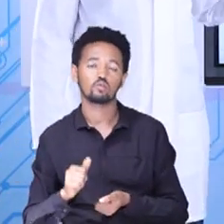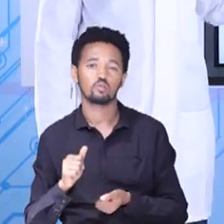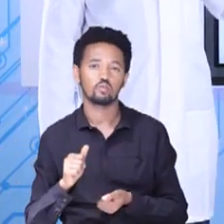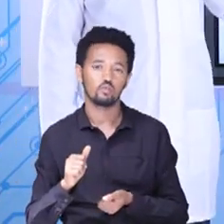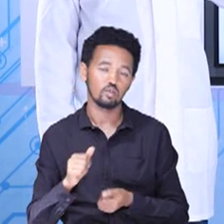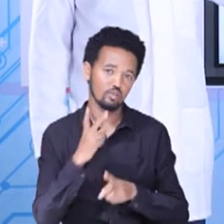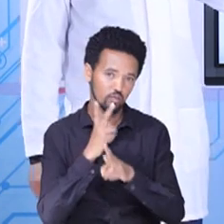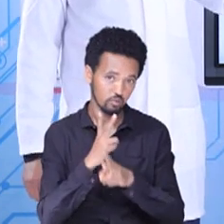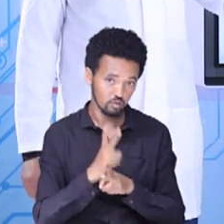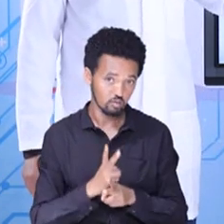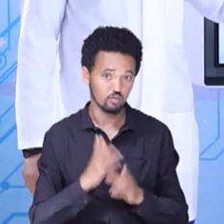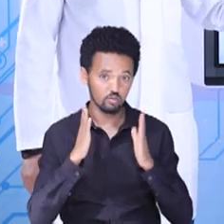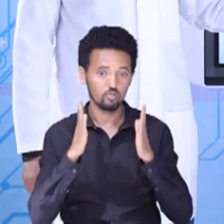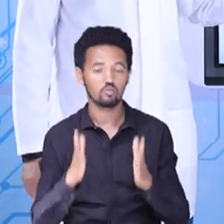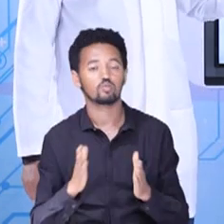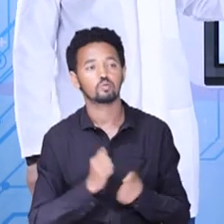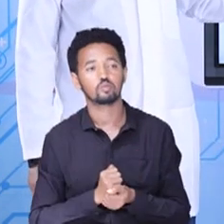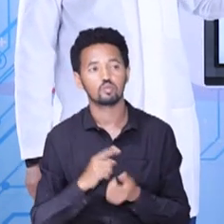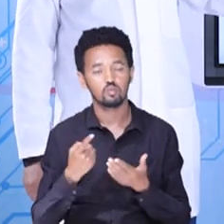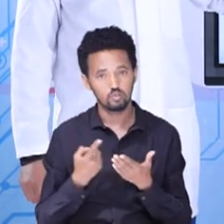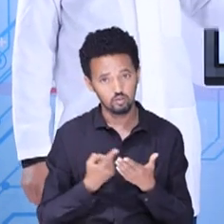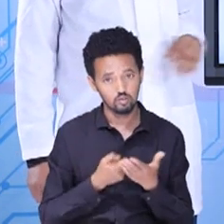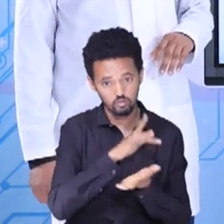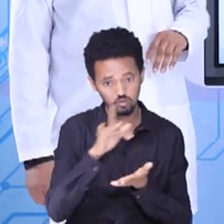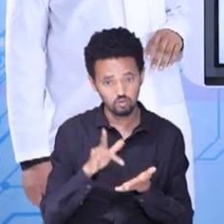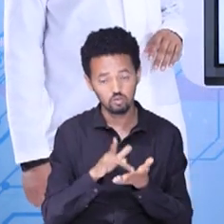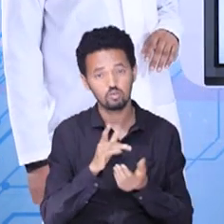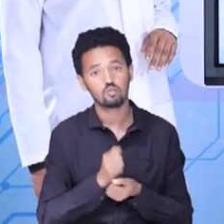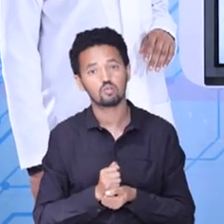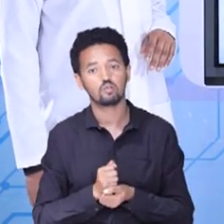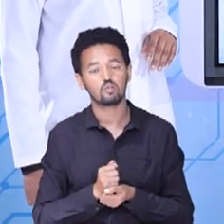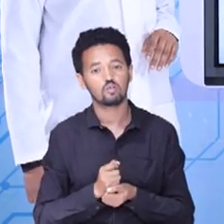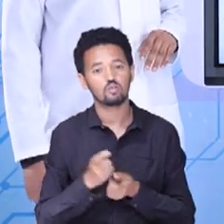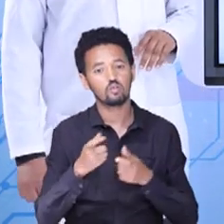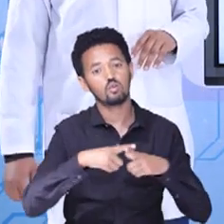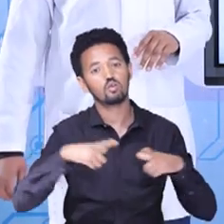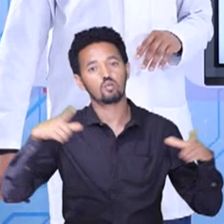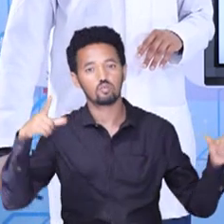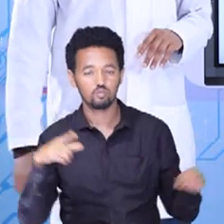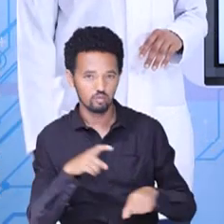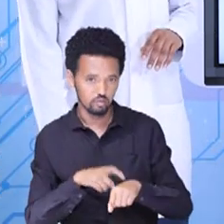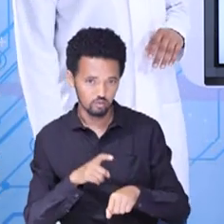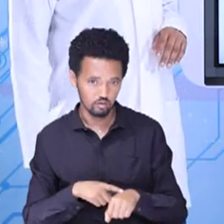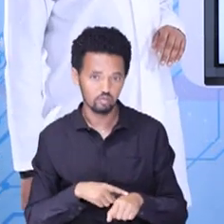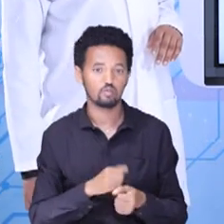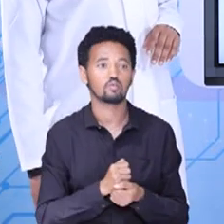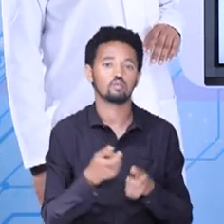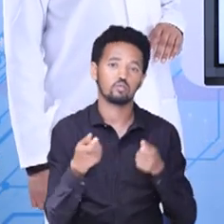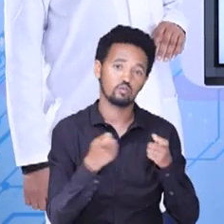all suspected officers were either executed or sentenced to severe long terms of prison.